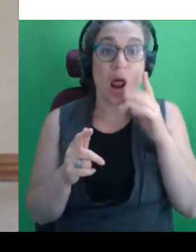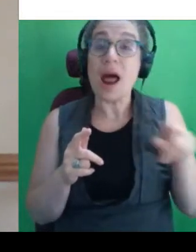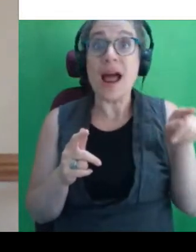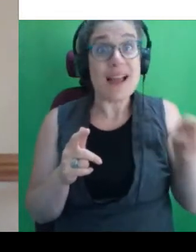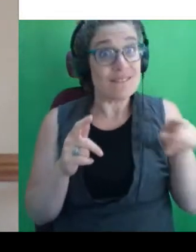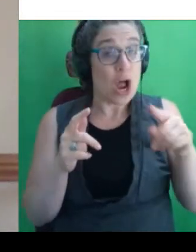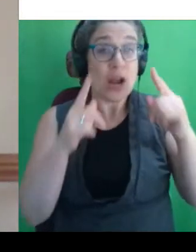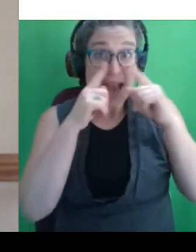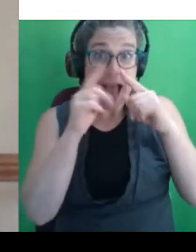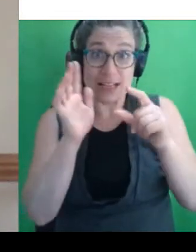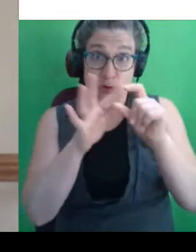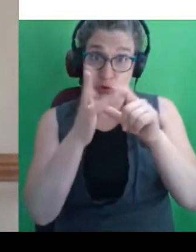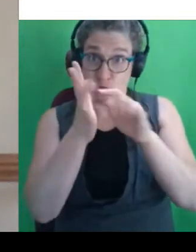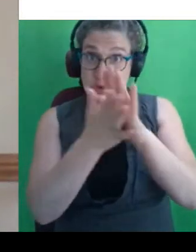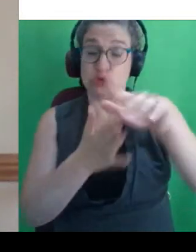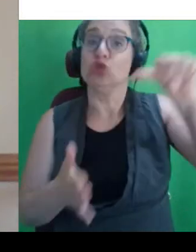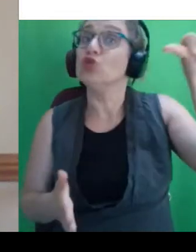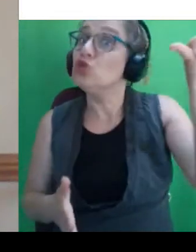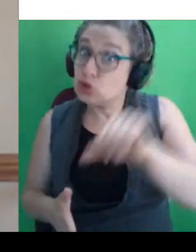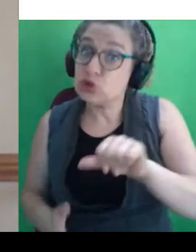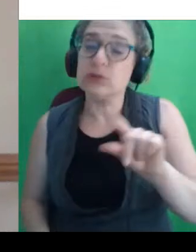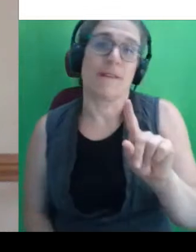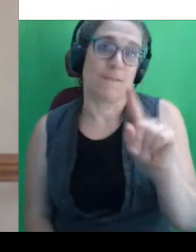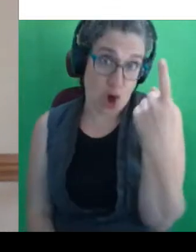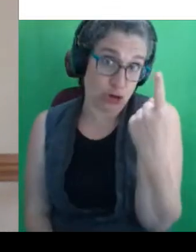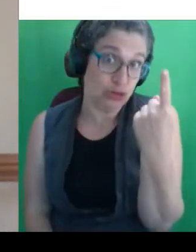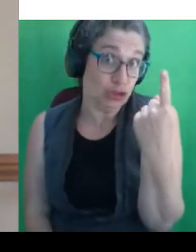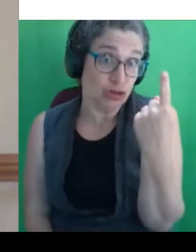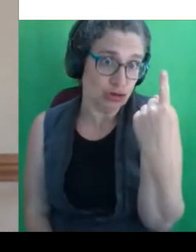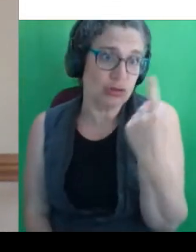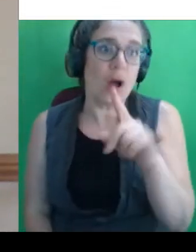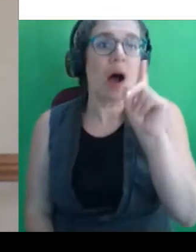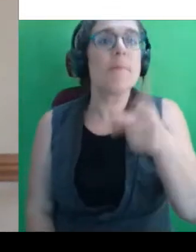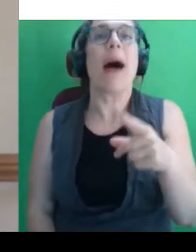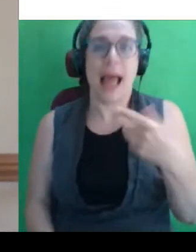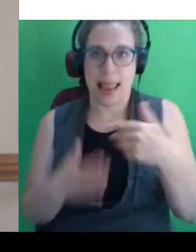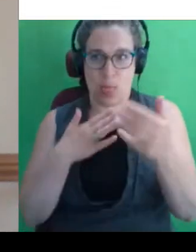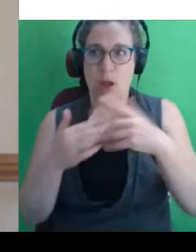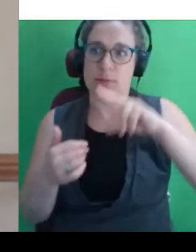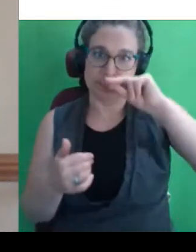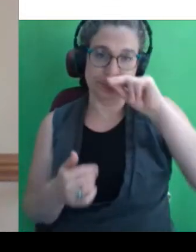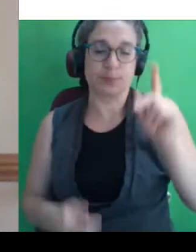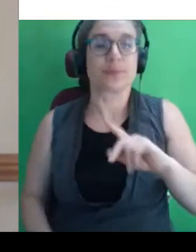this first. But to use it, you're going to shake the device first,